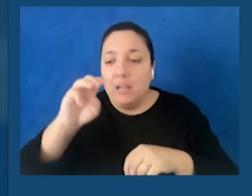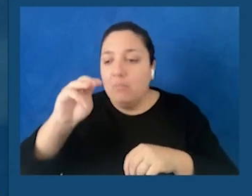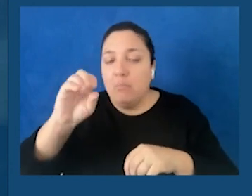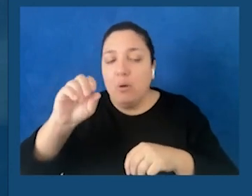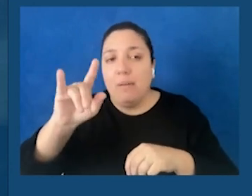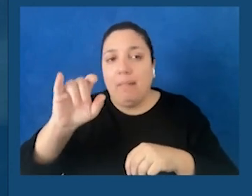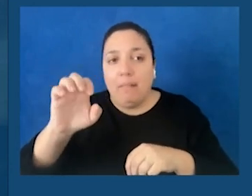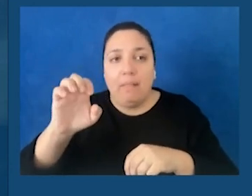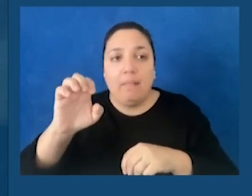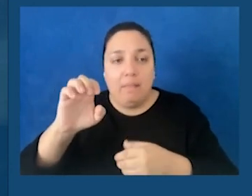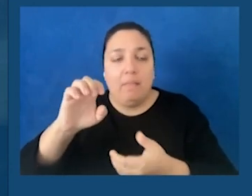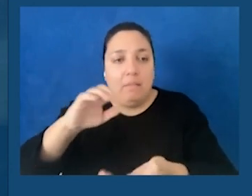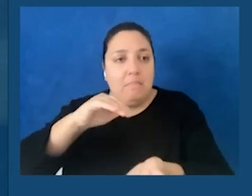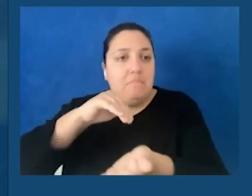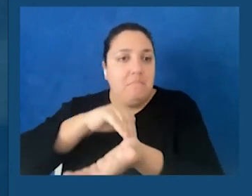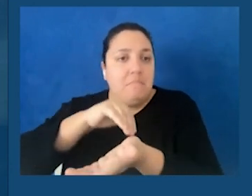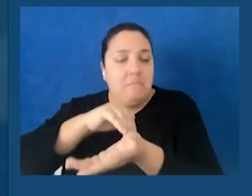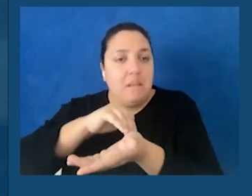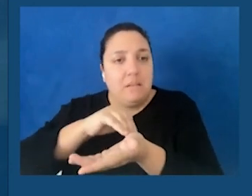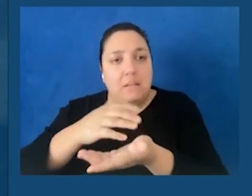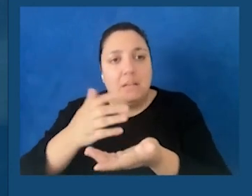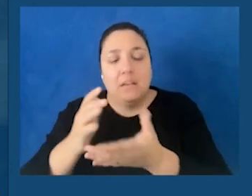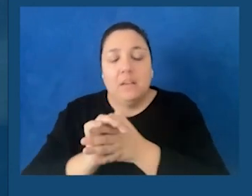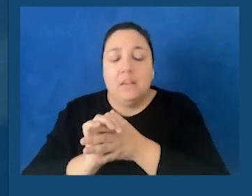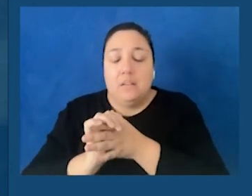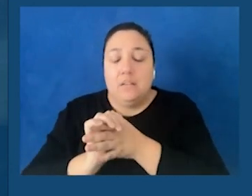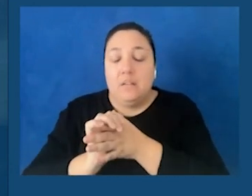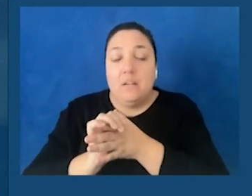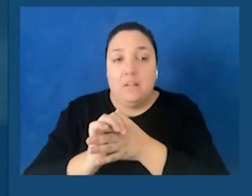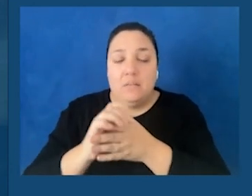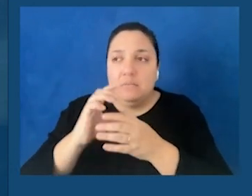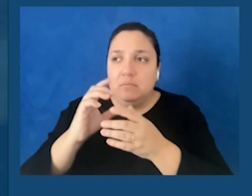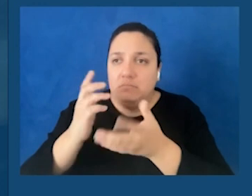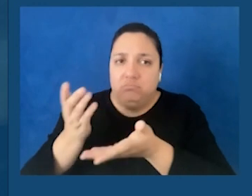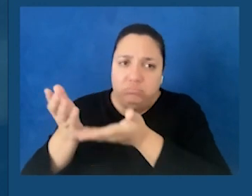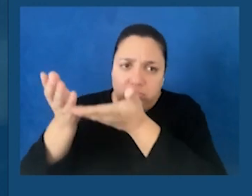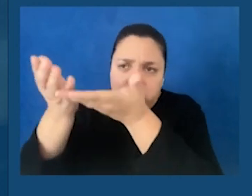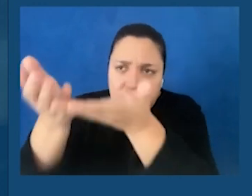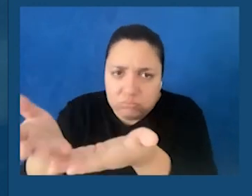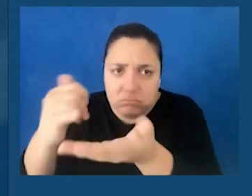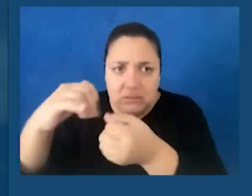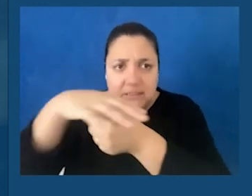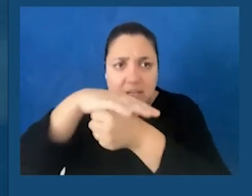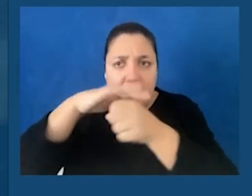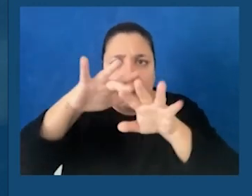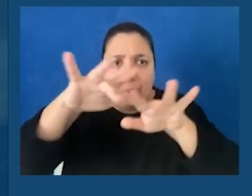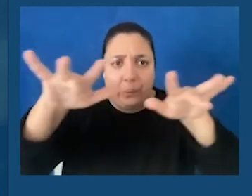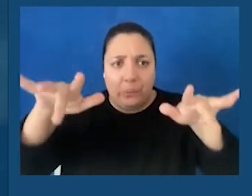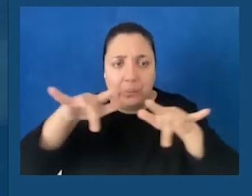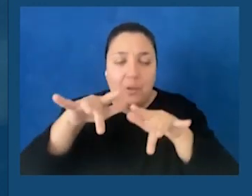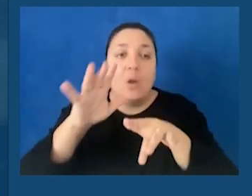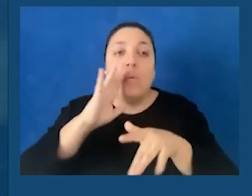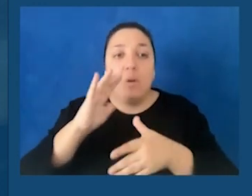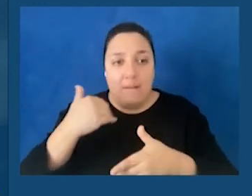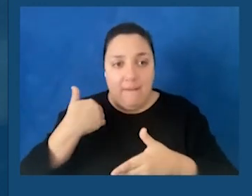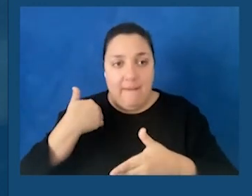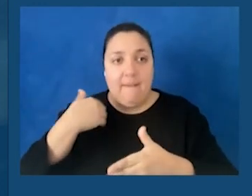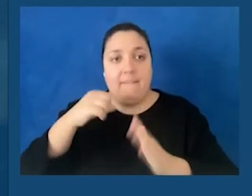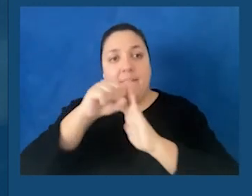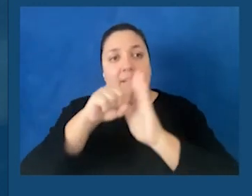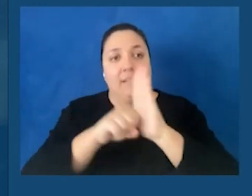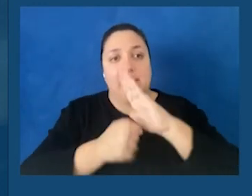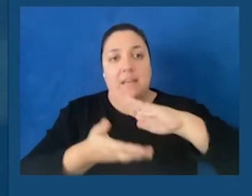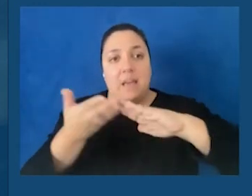in those rural, hard-to-reach areas. That's how we start making a difference. And we'll have a state-operated addiction center and